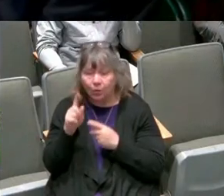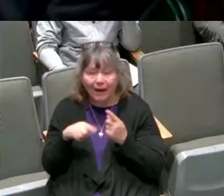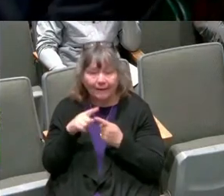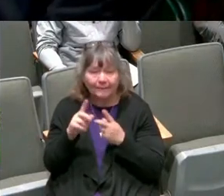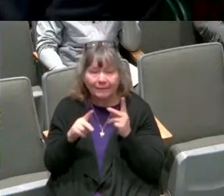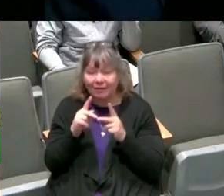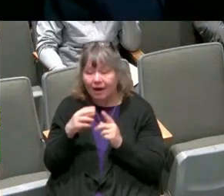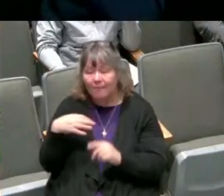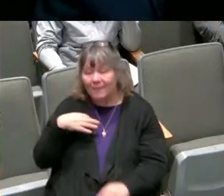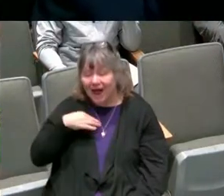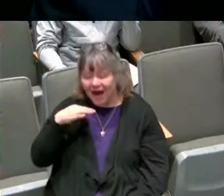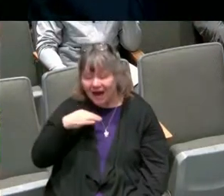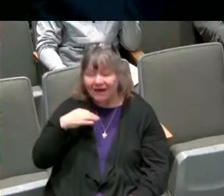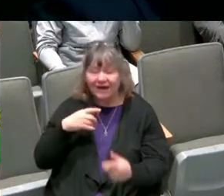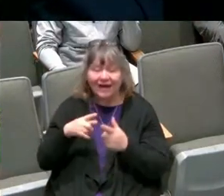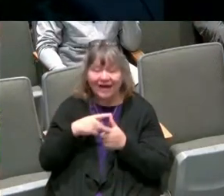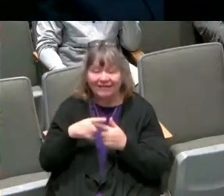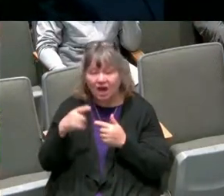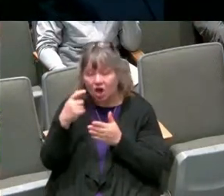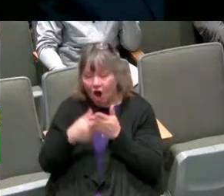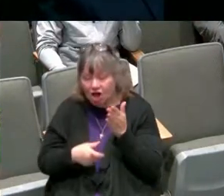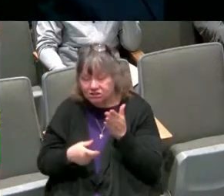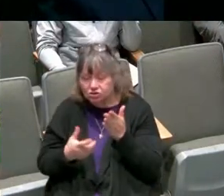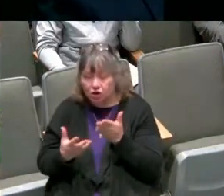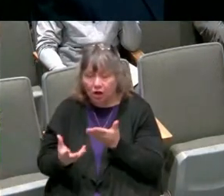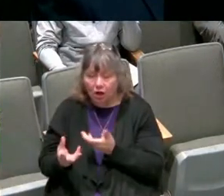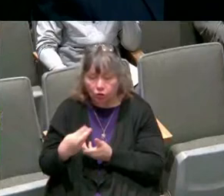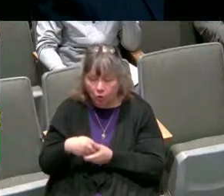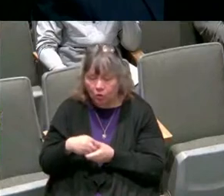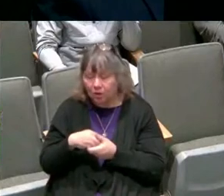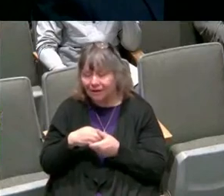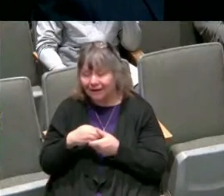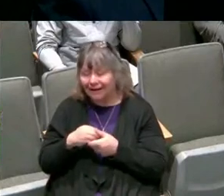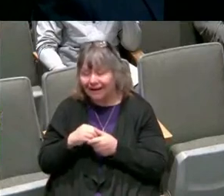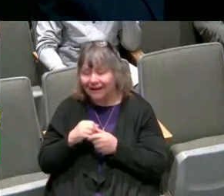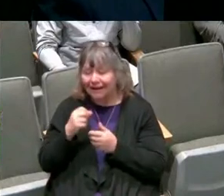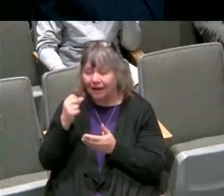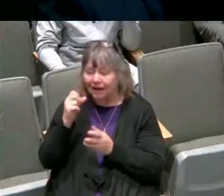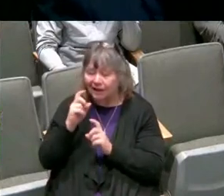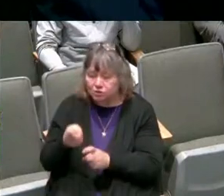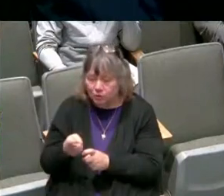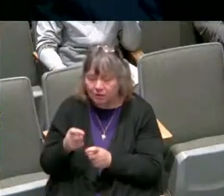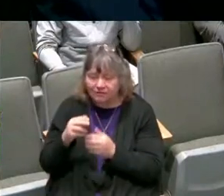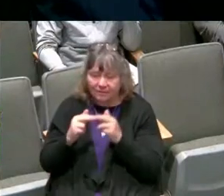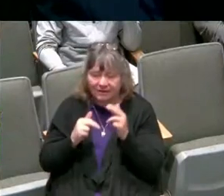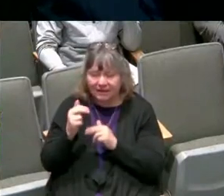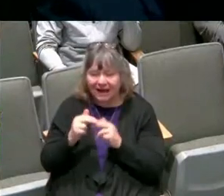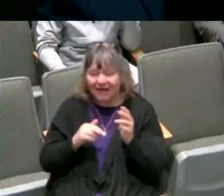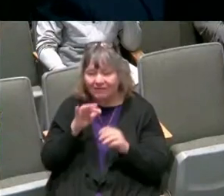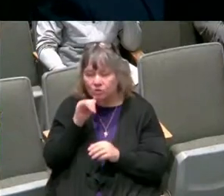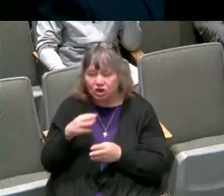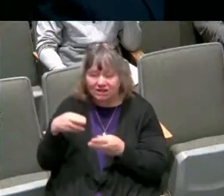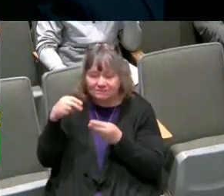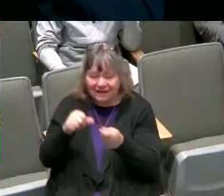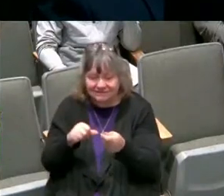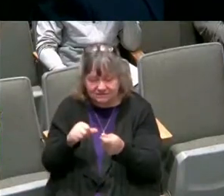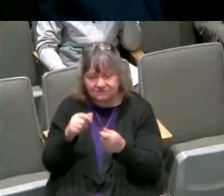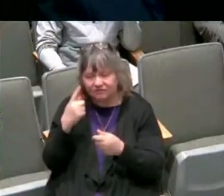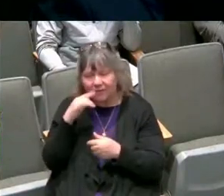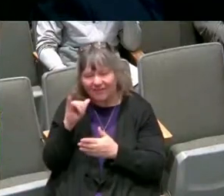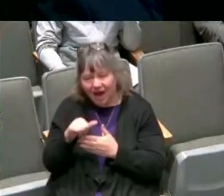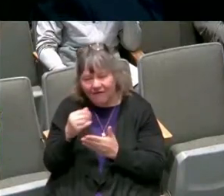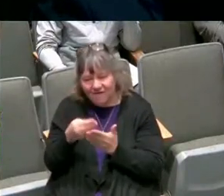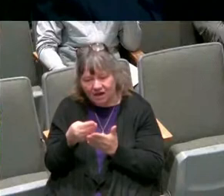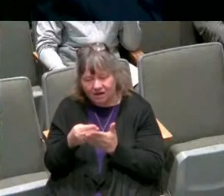apply and then costs are incurred in issuing the building permits and those expenses get paid out of that fund